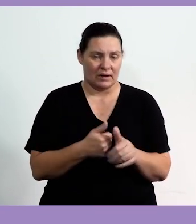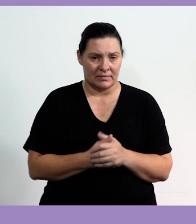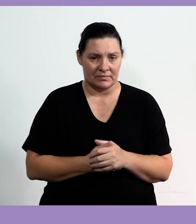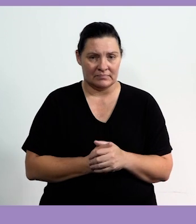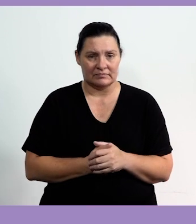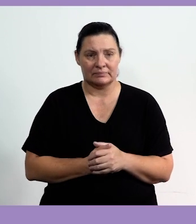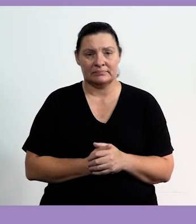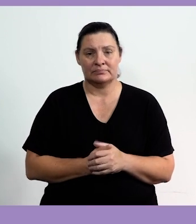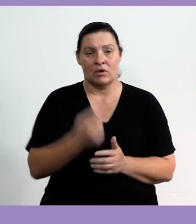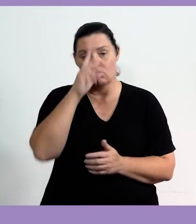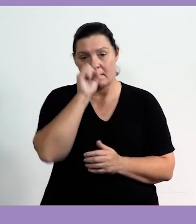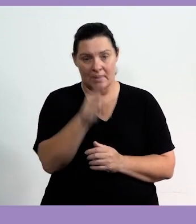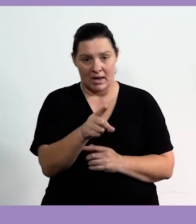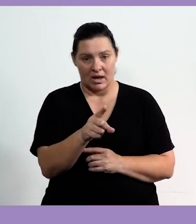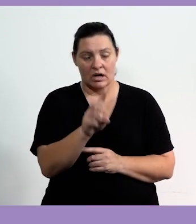the following.